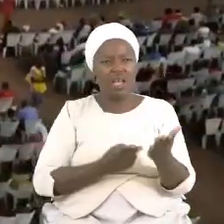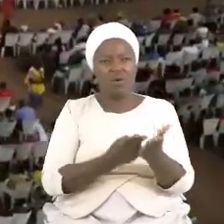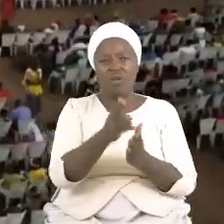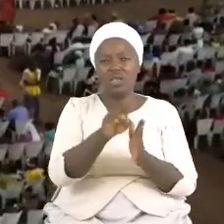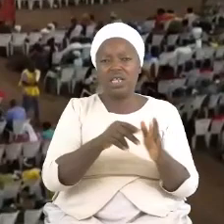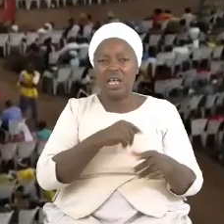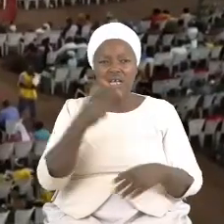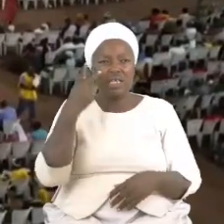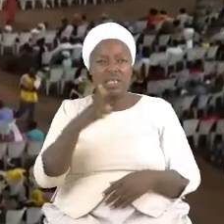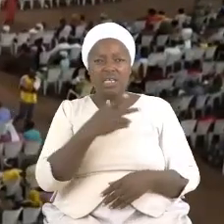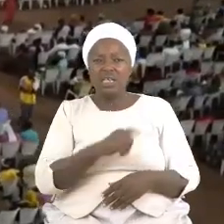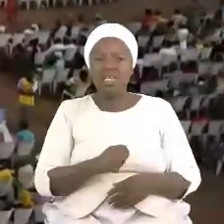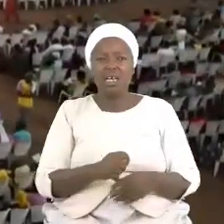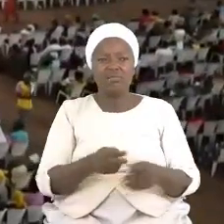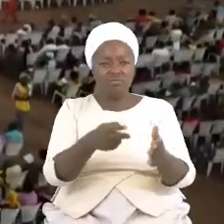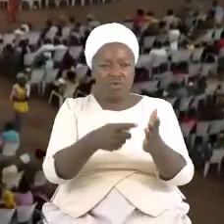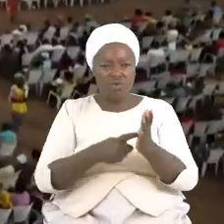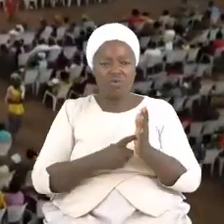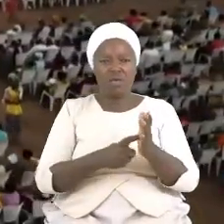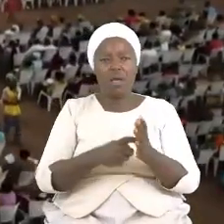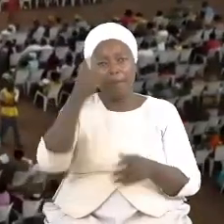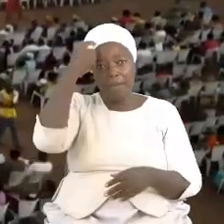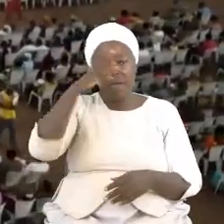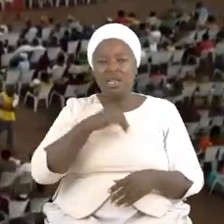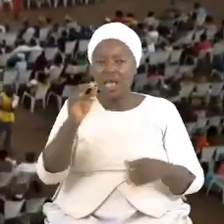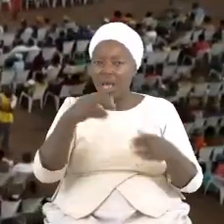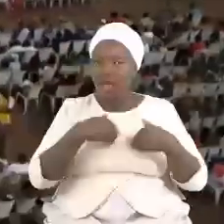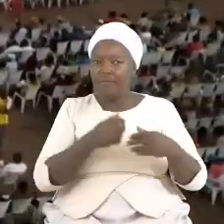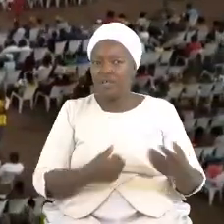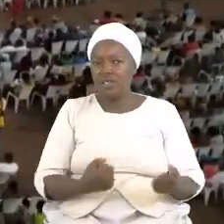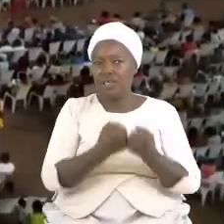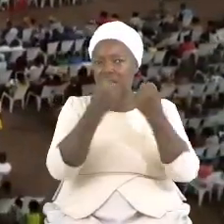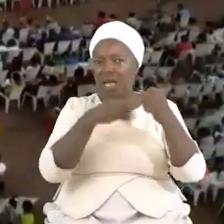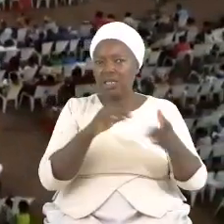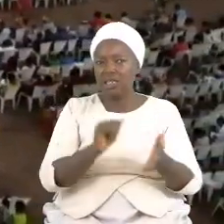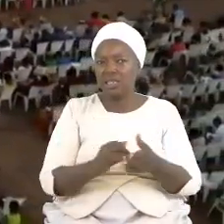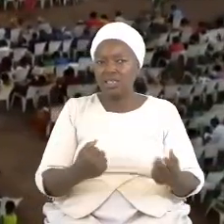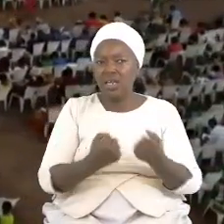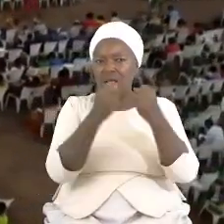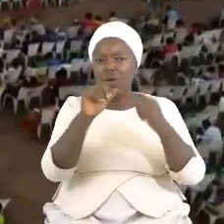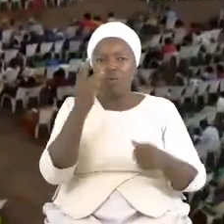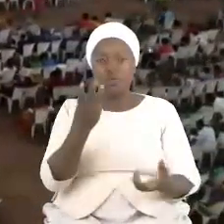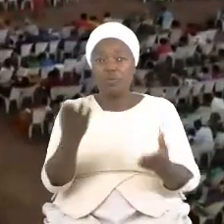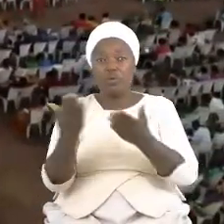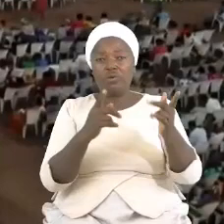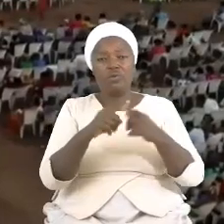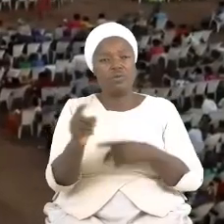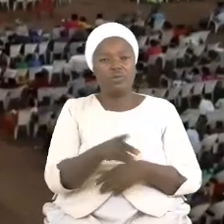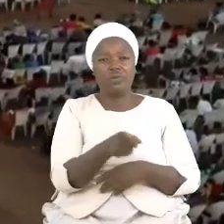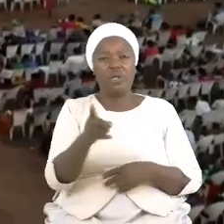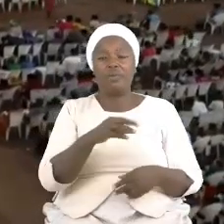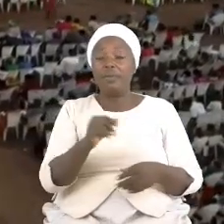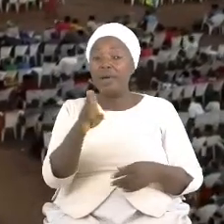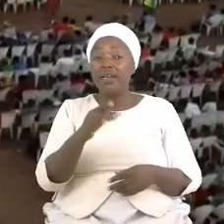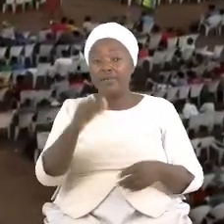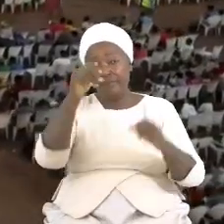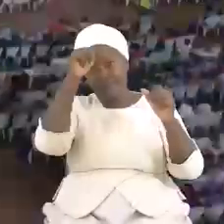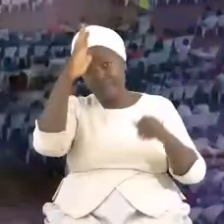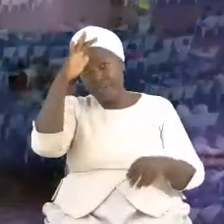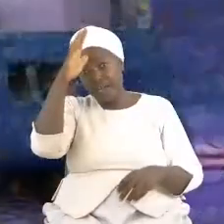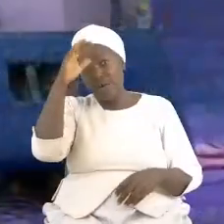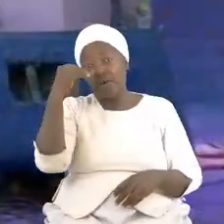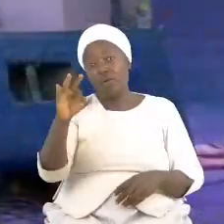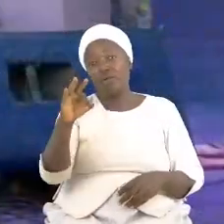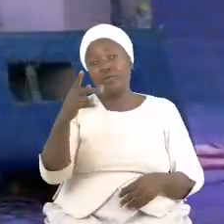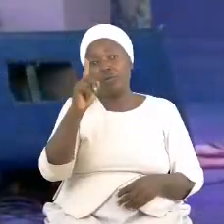inquiring mind. They had had a challenge. And that challenge was brought to them by the father of the one